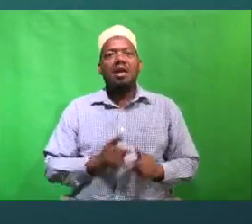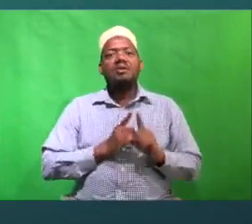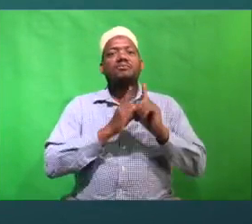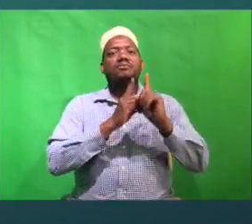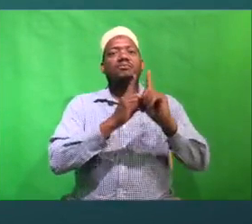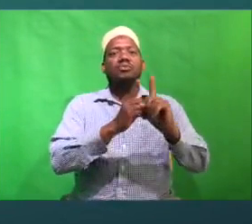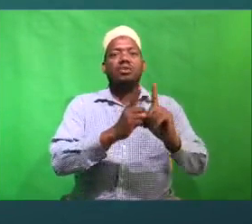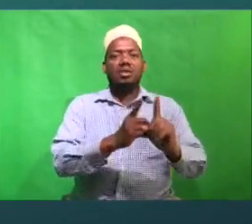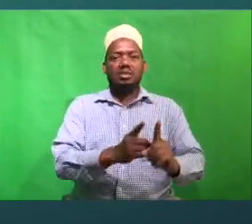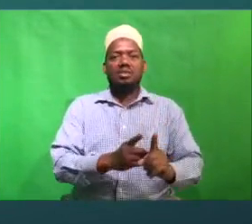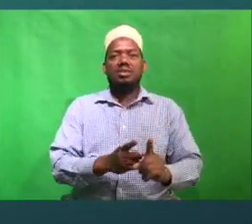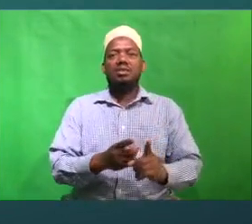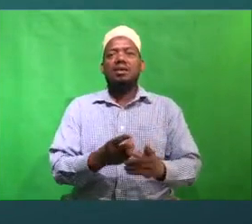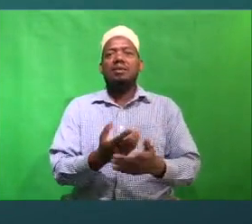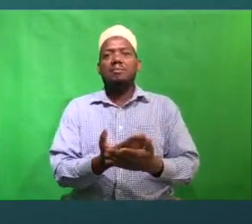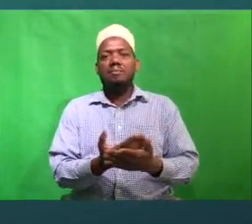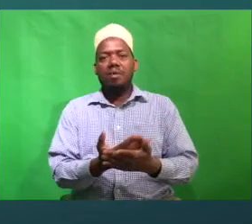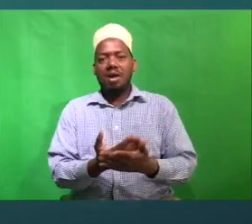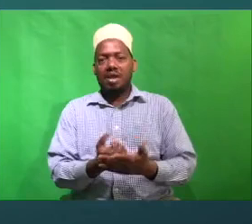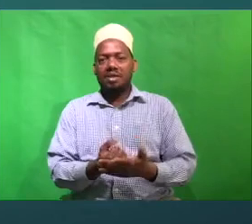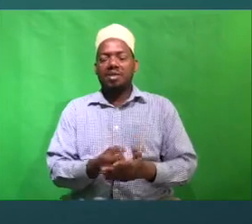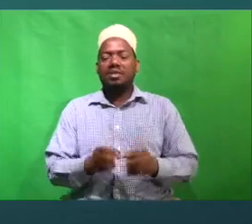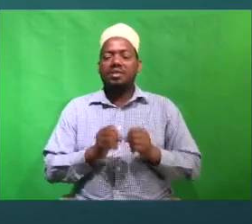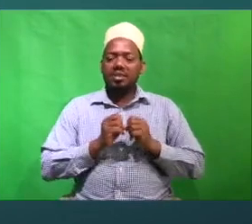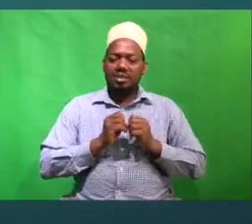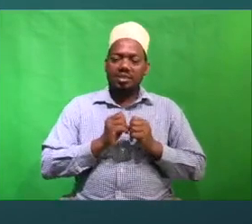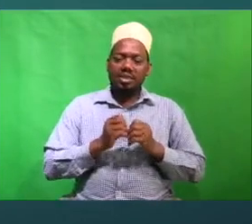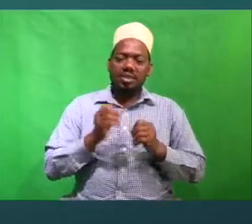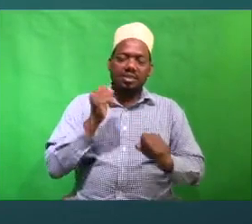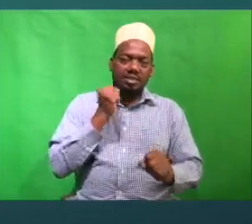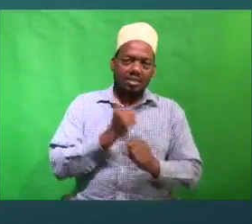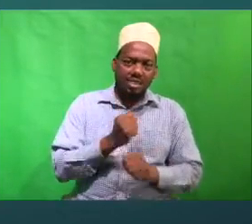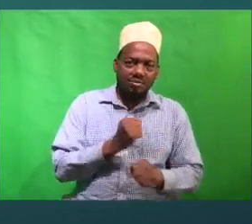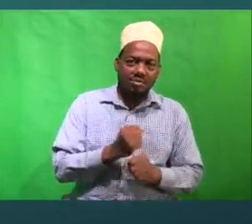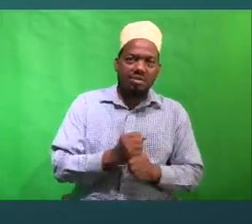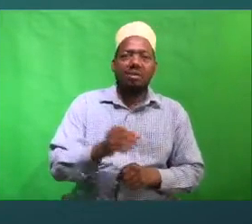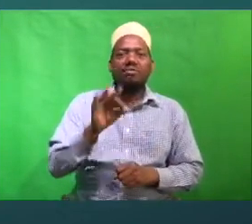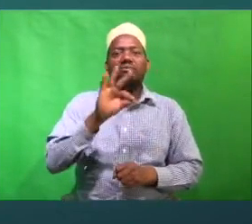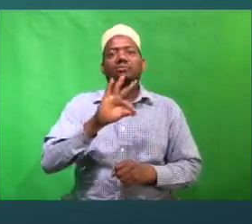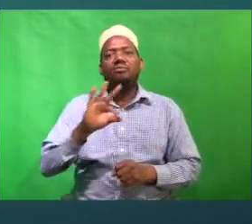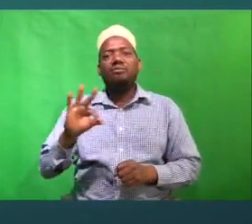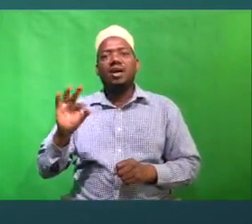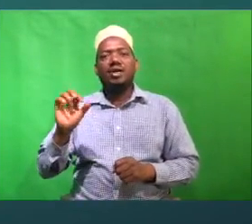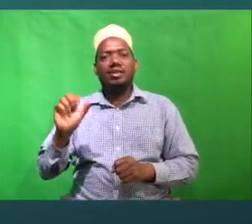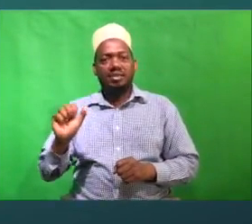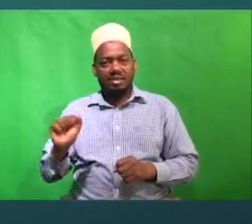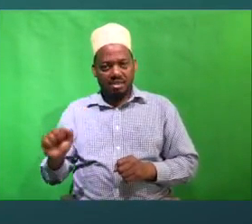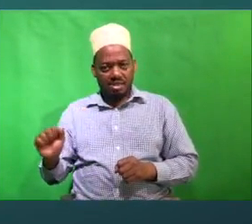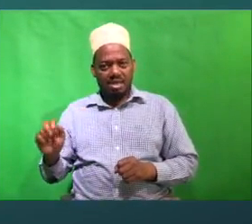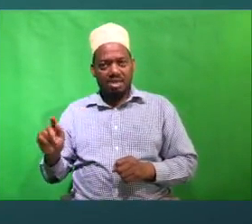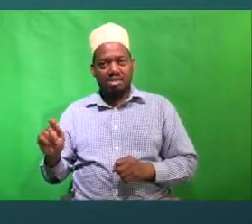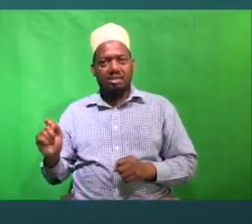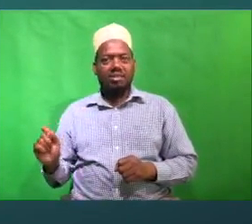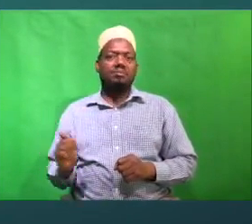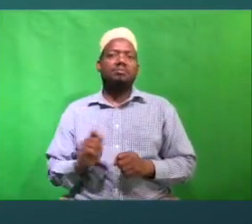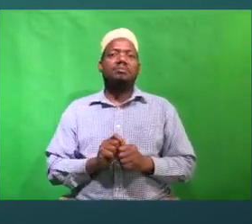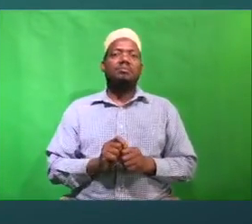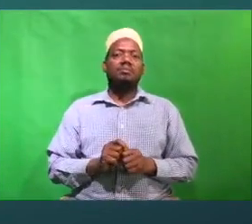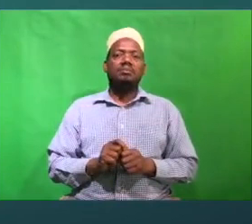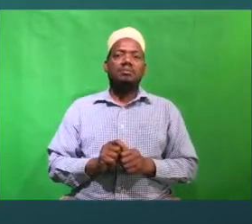influenced with several factors, and those factors